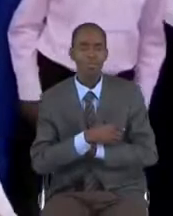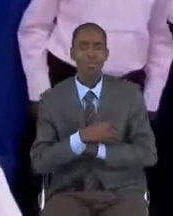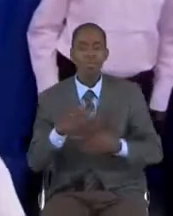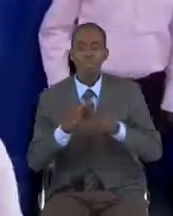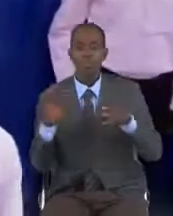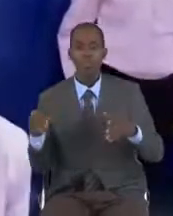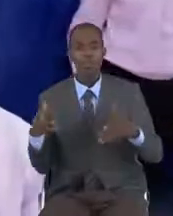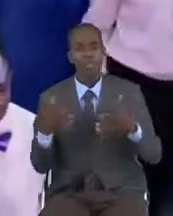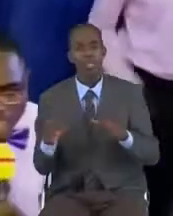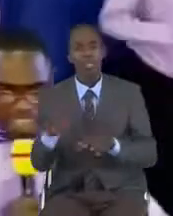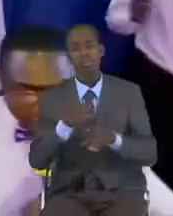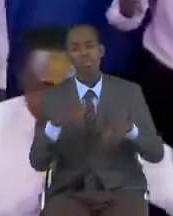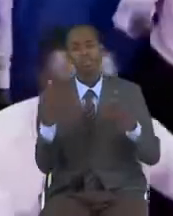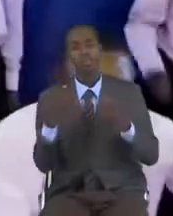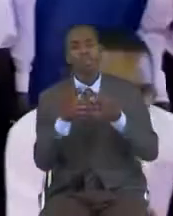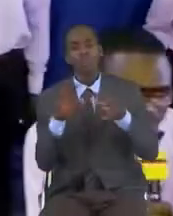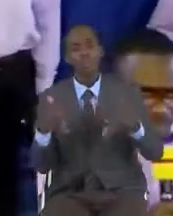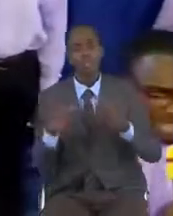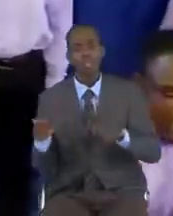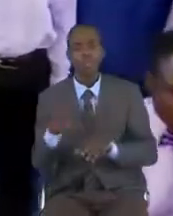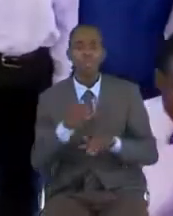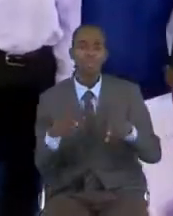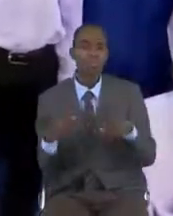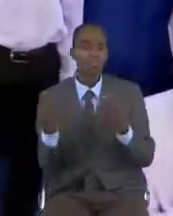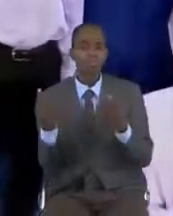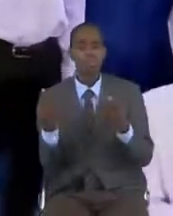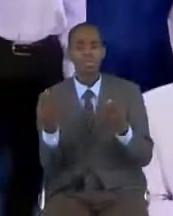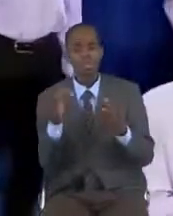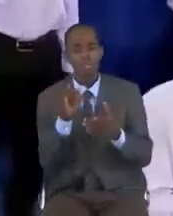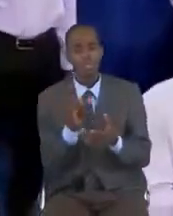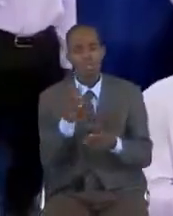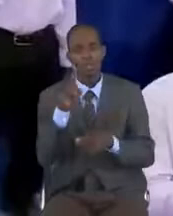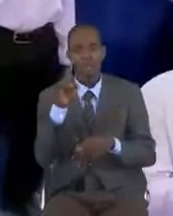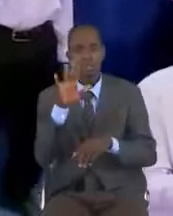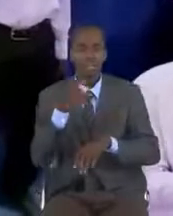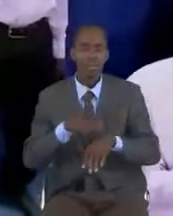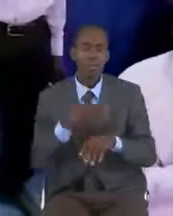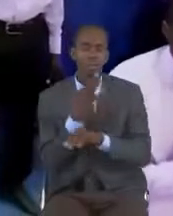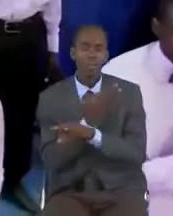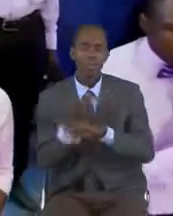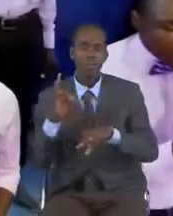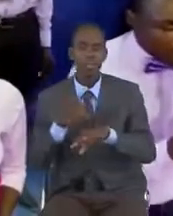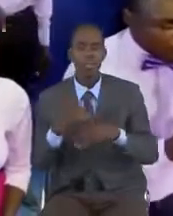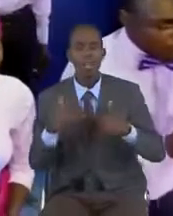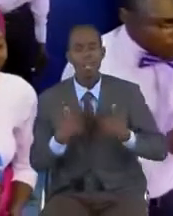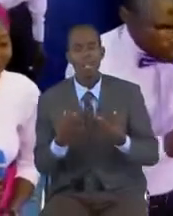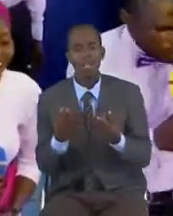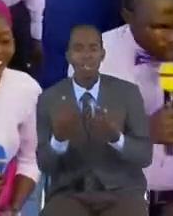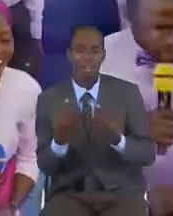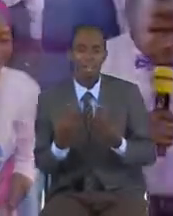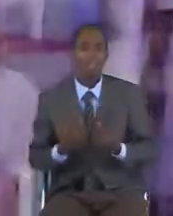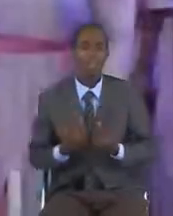Lose him, let him go. I say lose him, let him go. Your time of freedom has